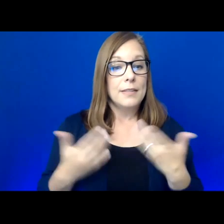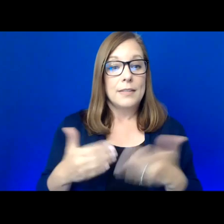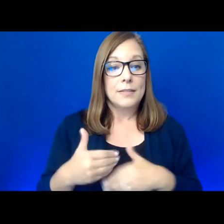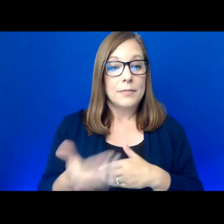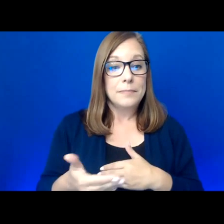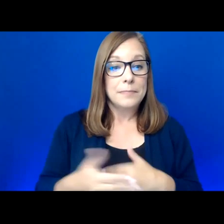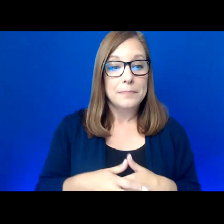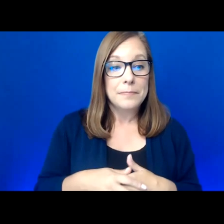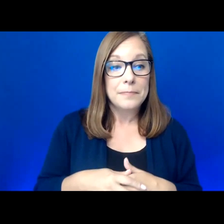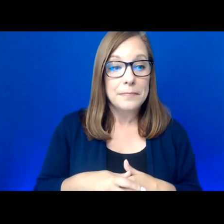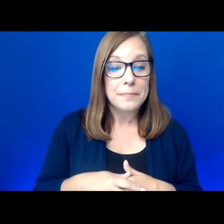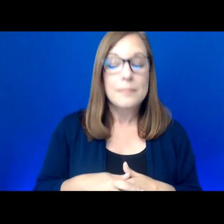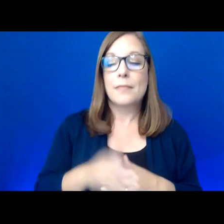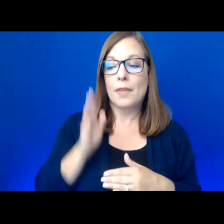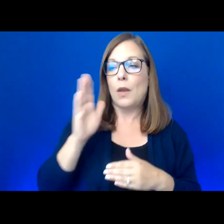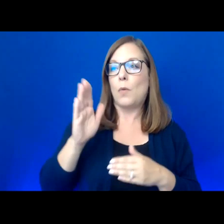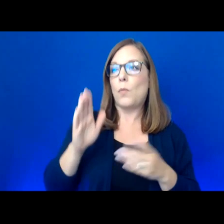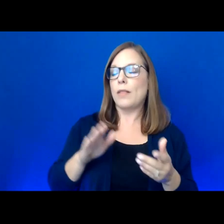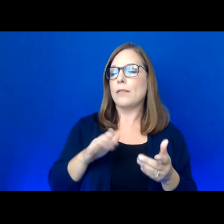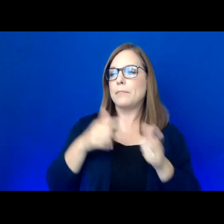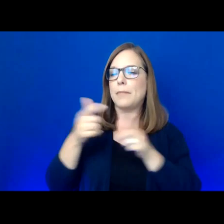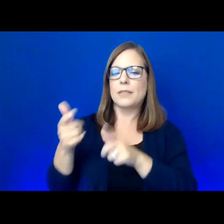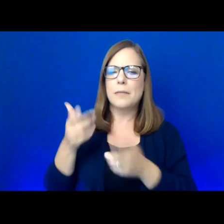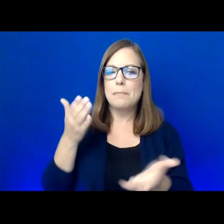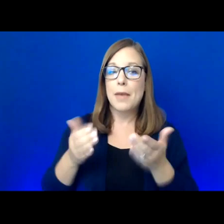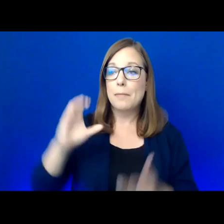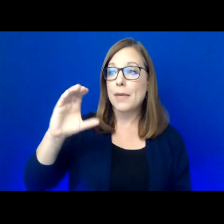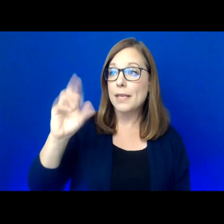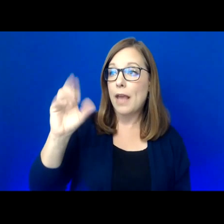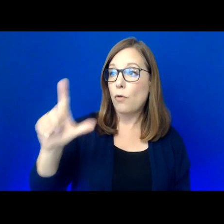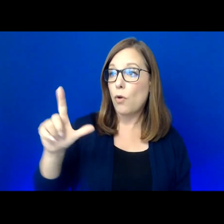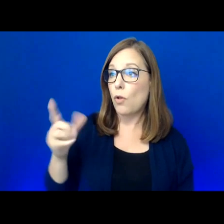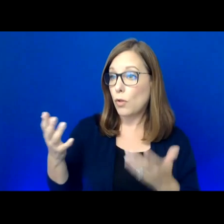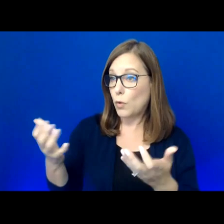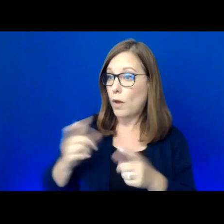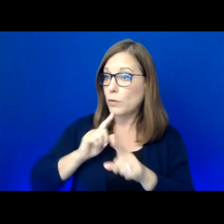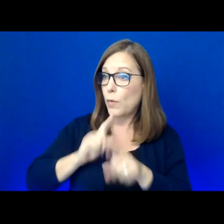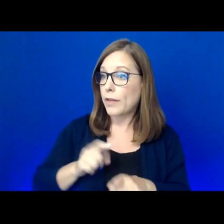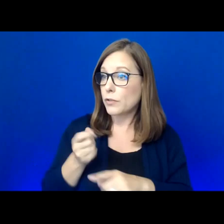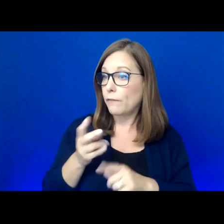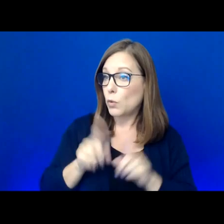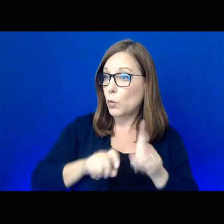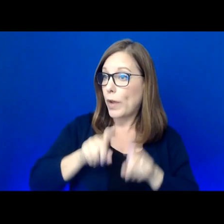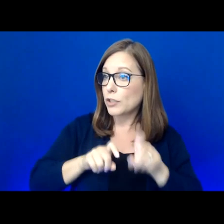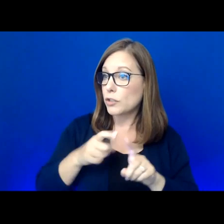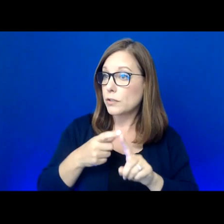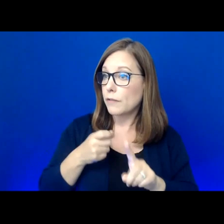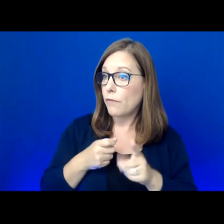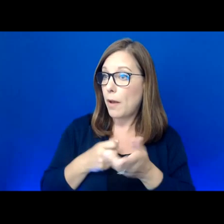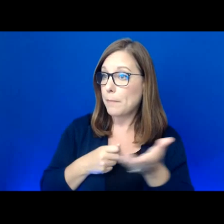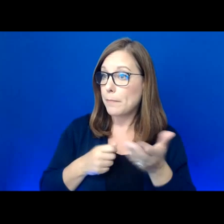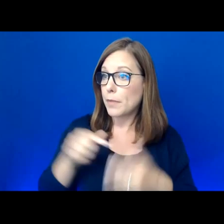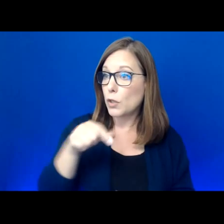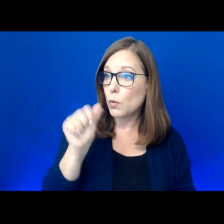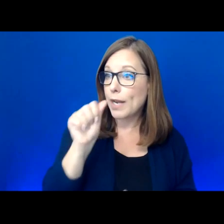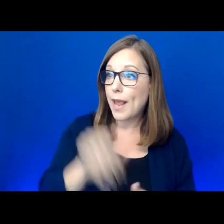I think I will pass it off to maybe Carol. Carol, do you want to take a couple of questions from the Q&A?